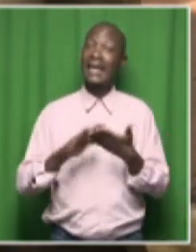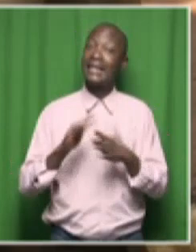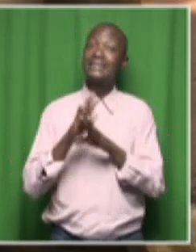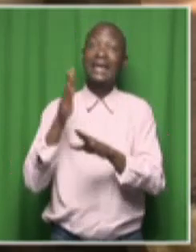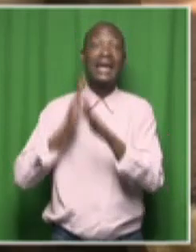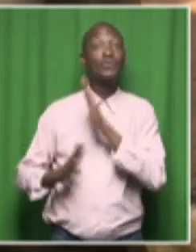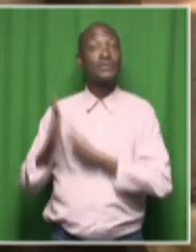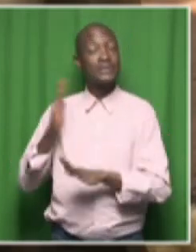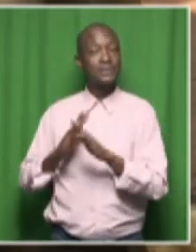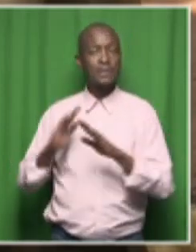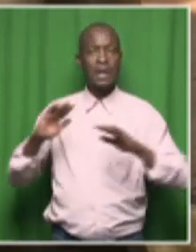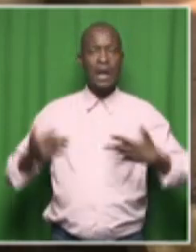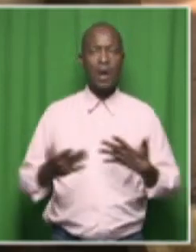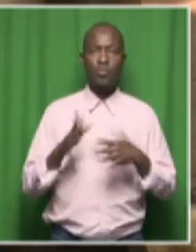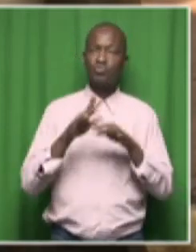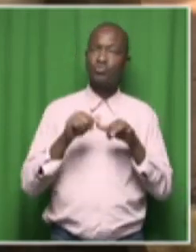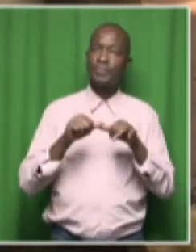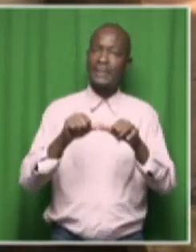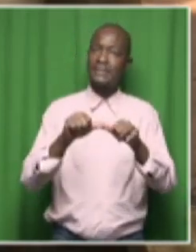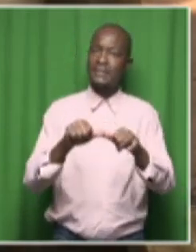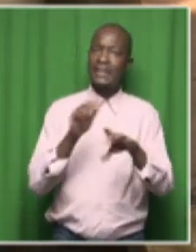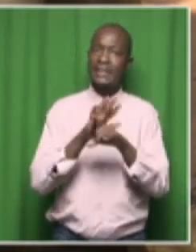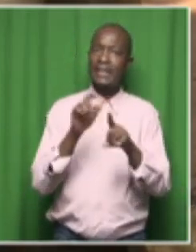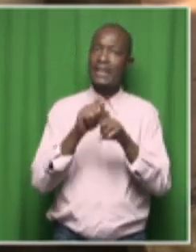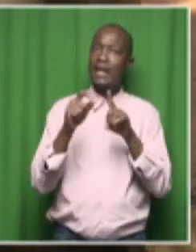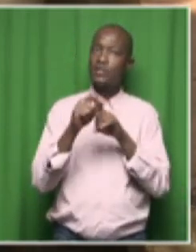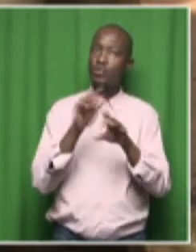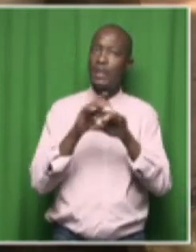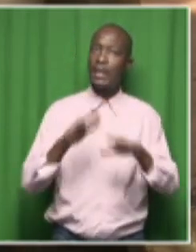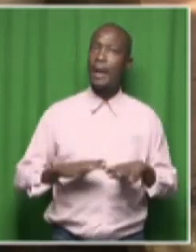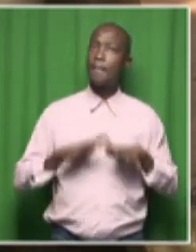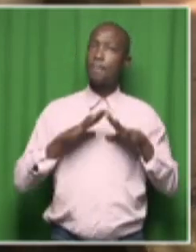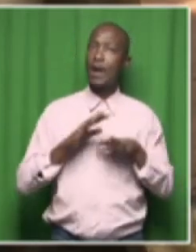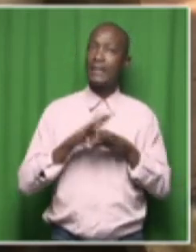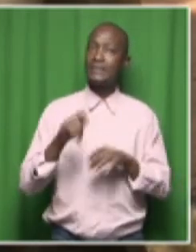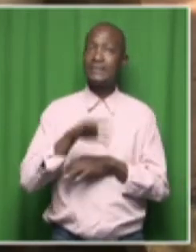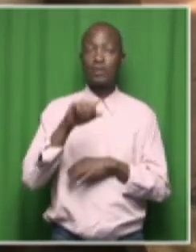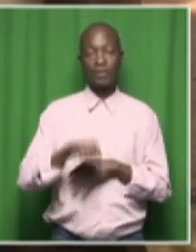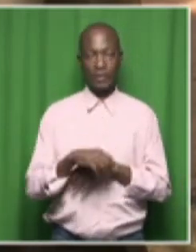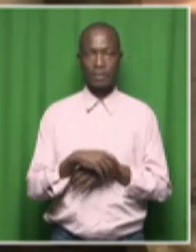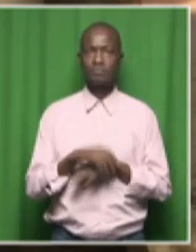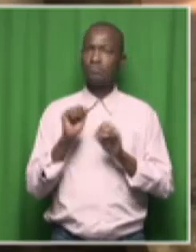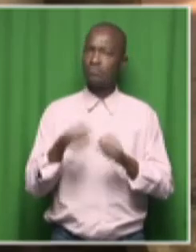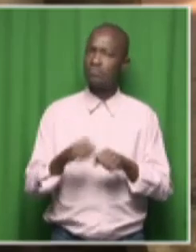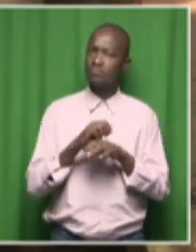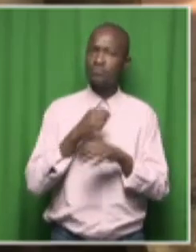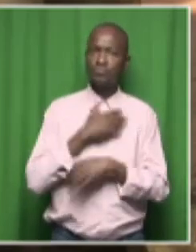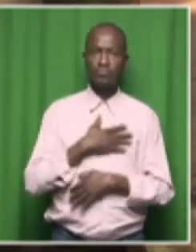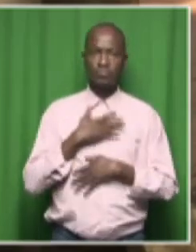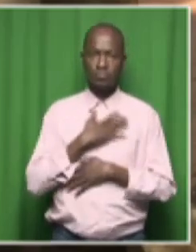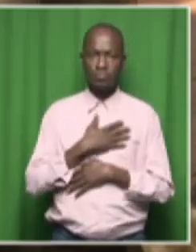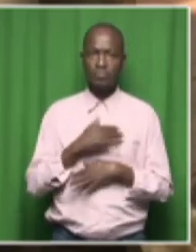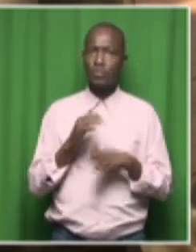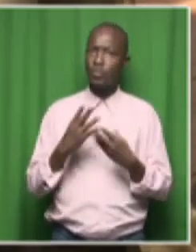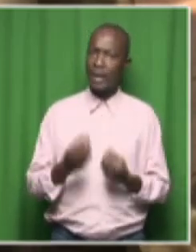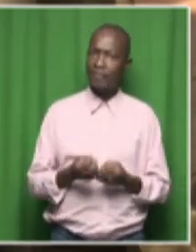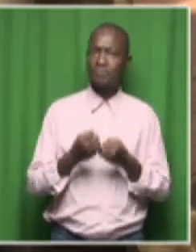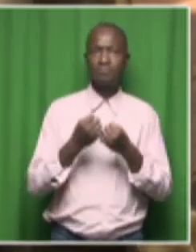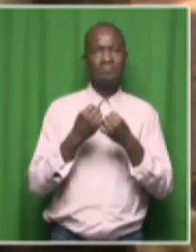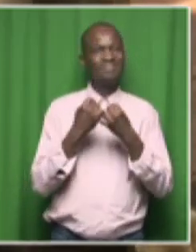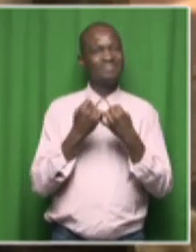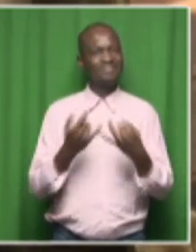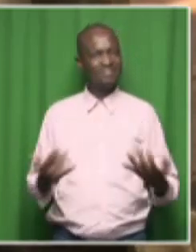and how to maintain that cultural pride in South Africa. I mean, we really are privileged to have a multitude